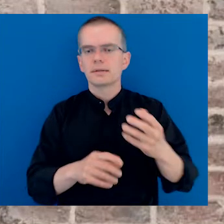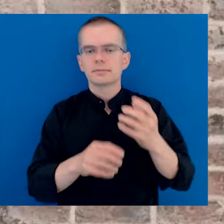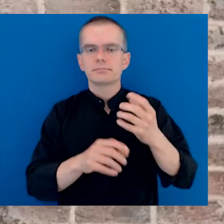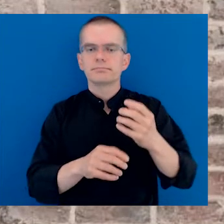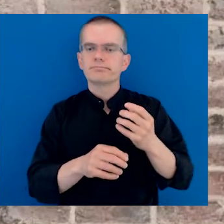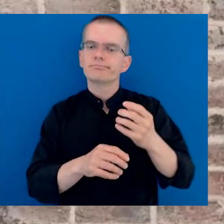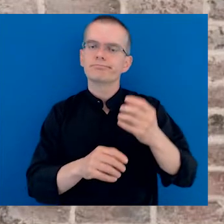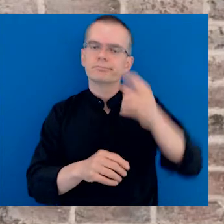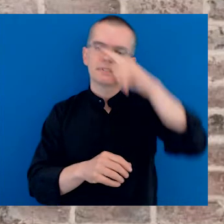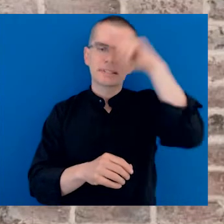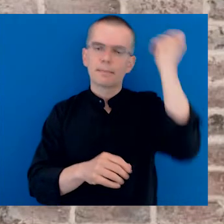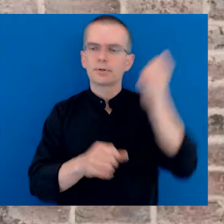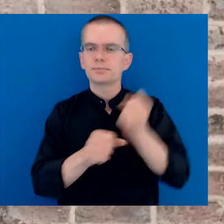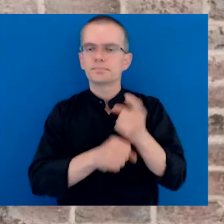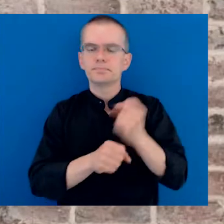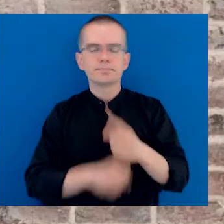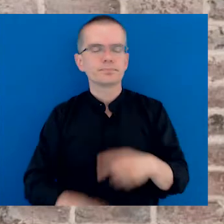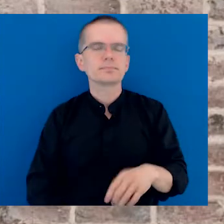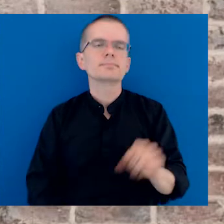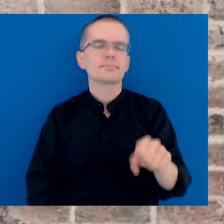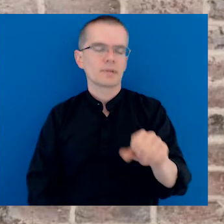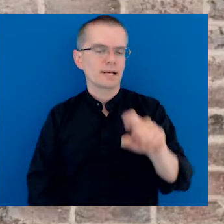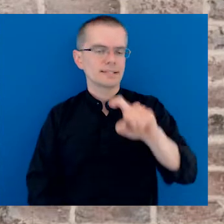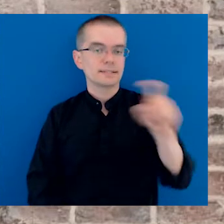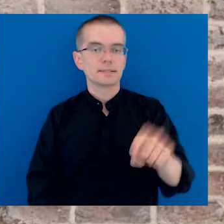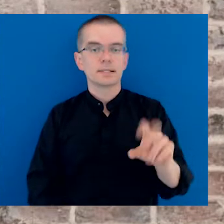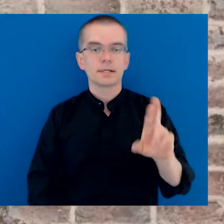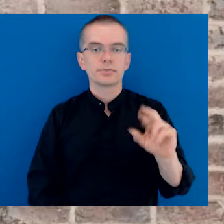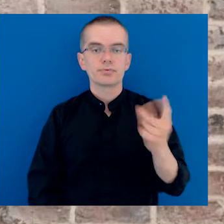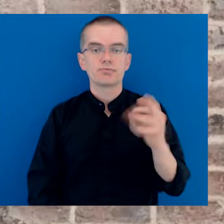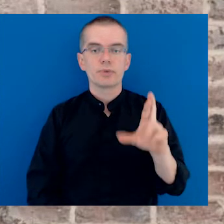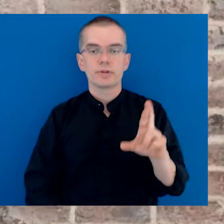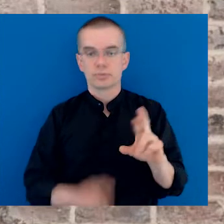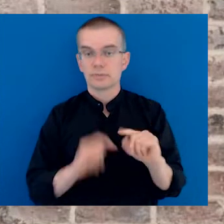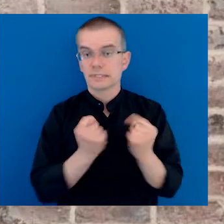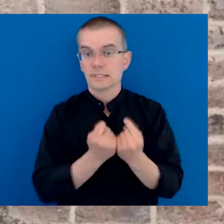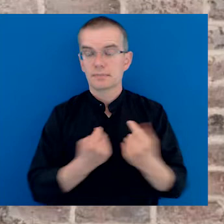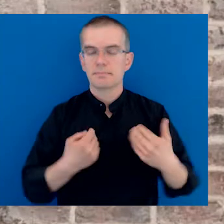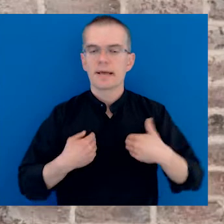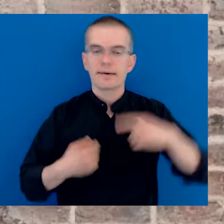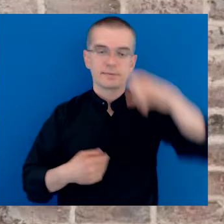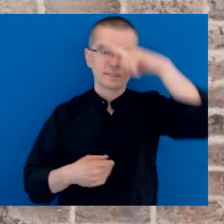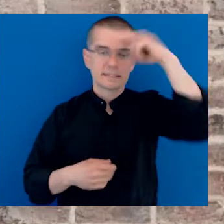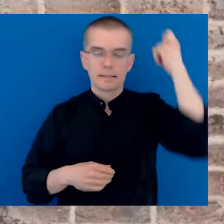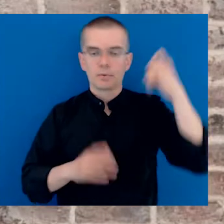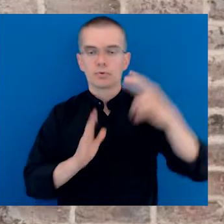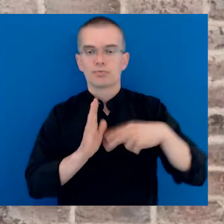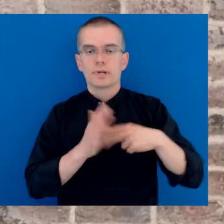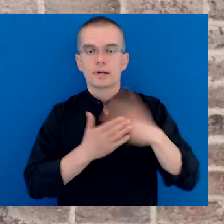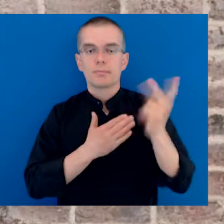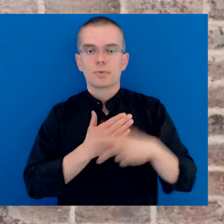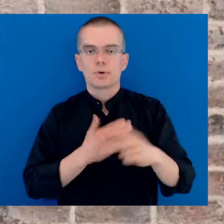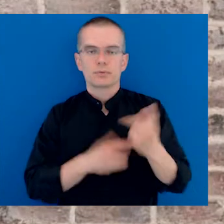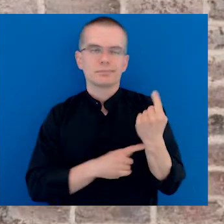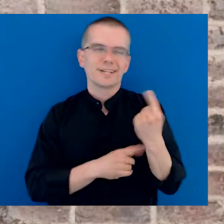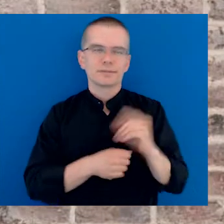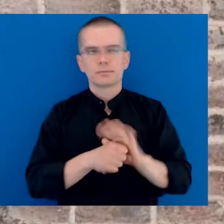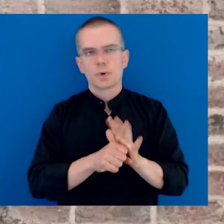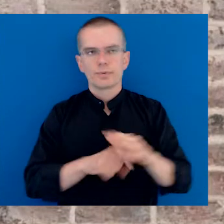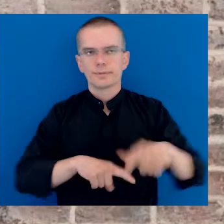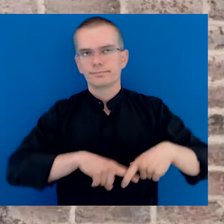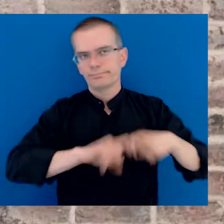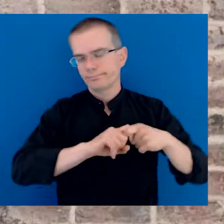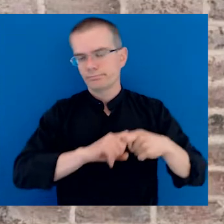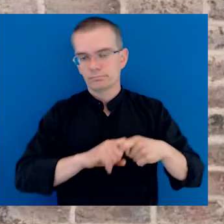summers, right? Yeah, the Texas Rangers have a summer reading program. We suspended it last year because of COVID,